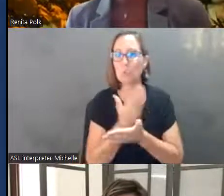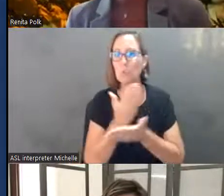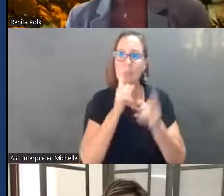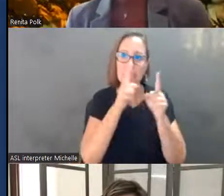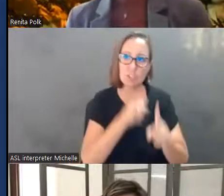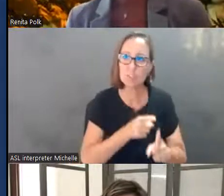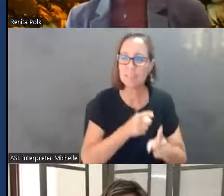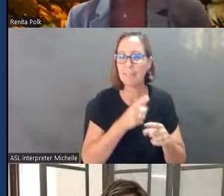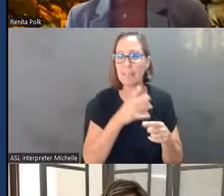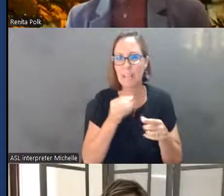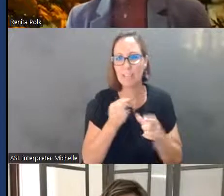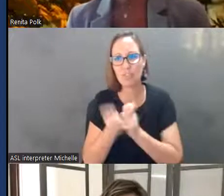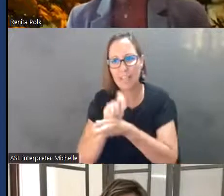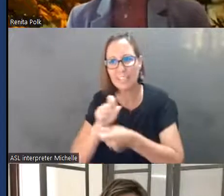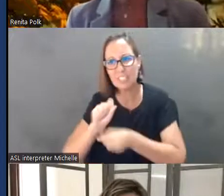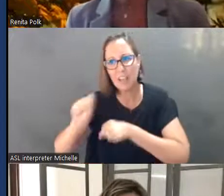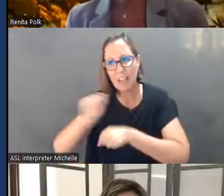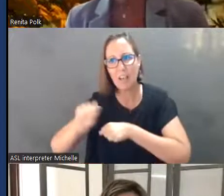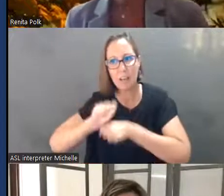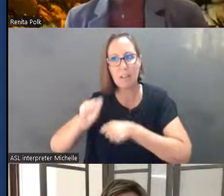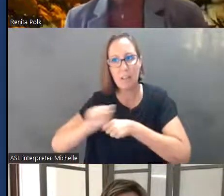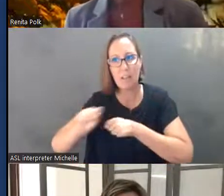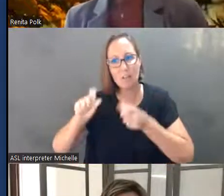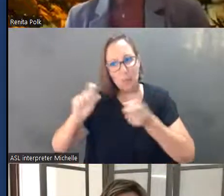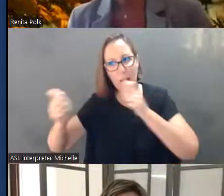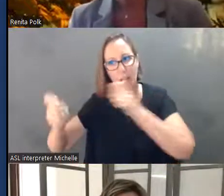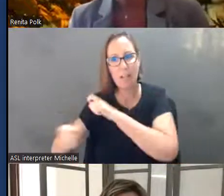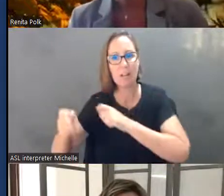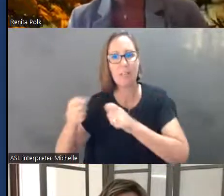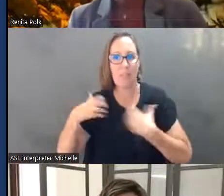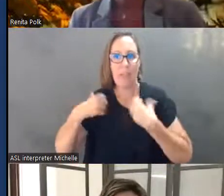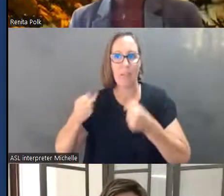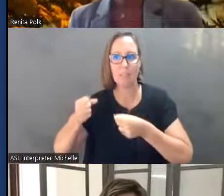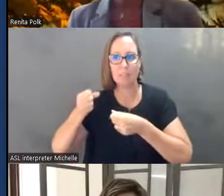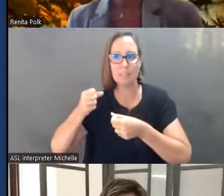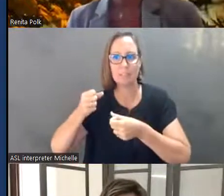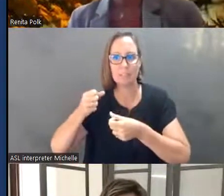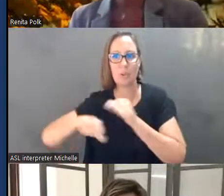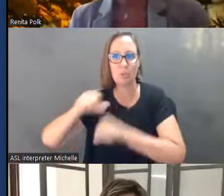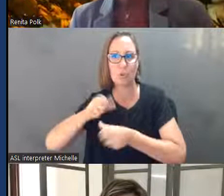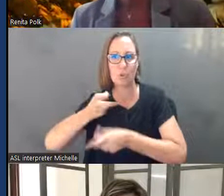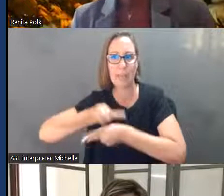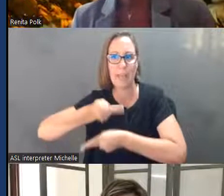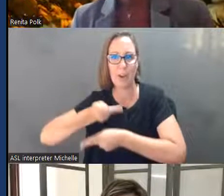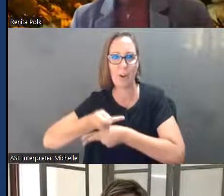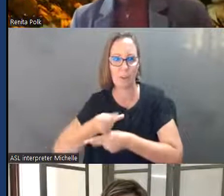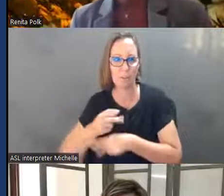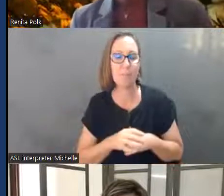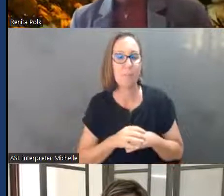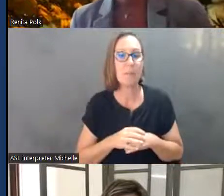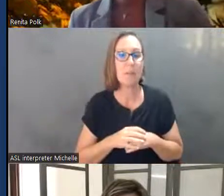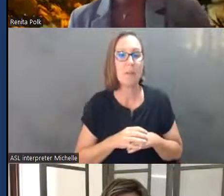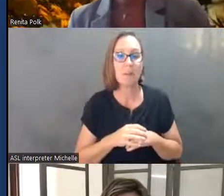efforts to improve the system of health and social care. So now I will stop here and I will pass it